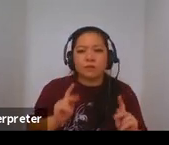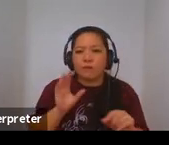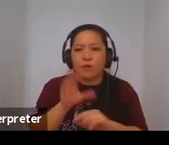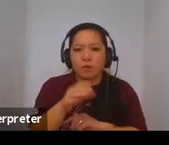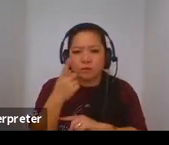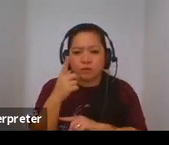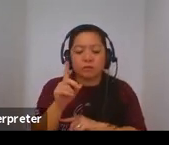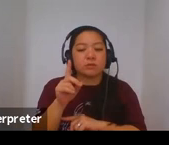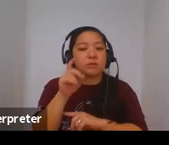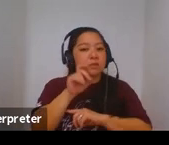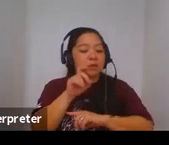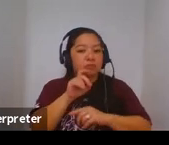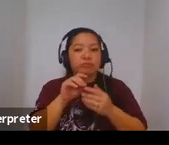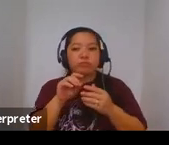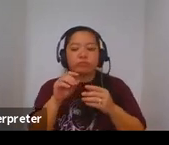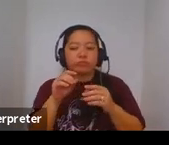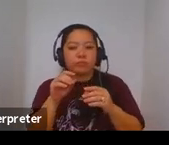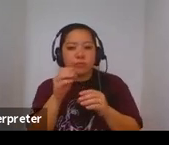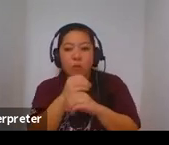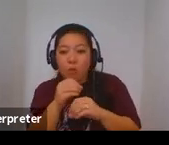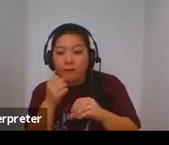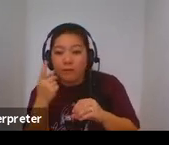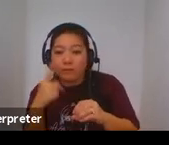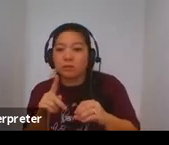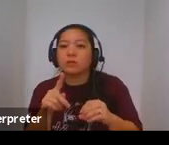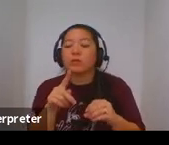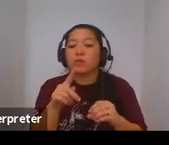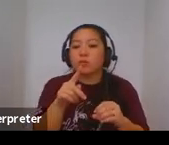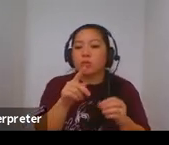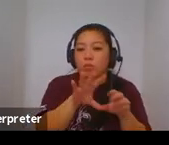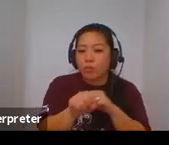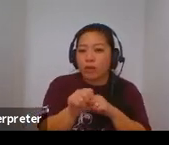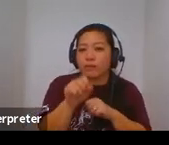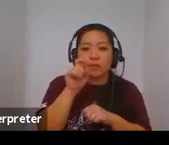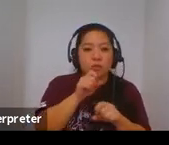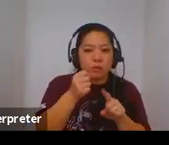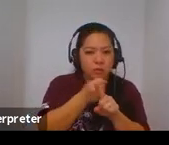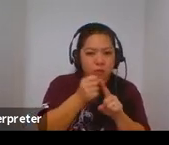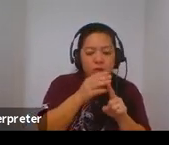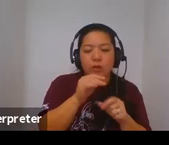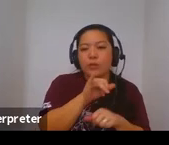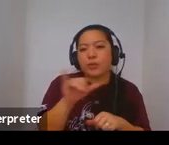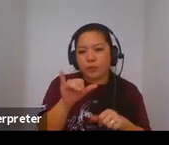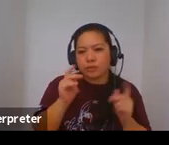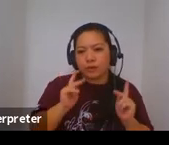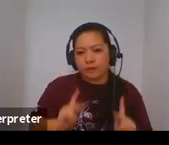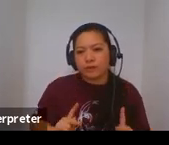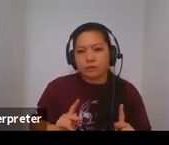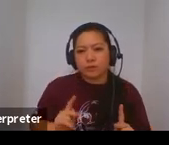sexual fondling, forcible assault, rape, and those are